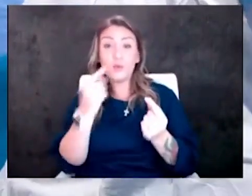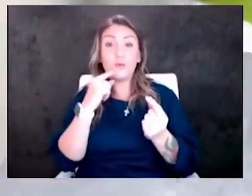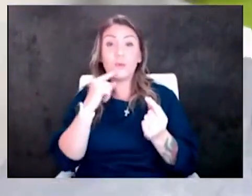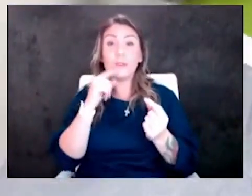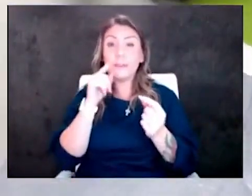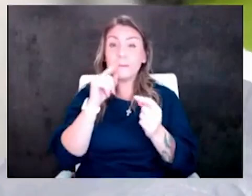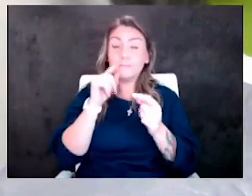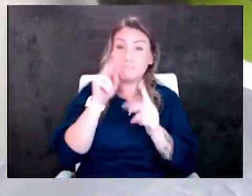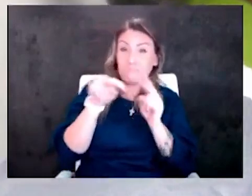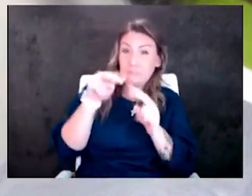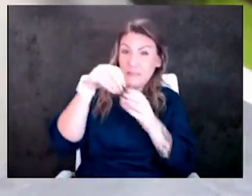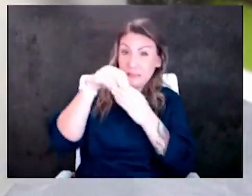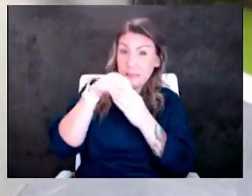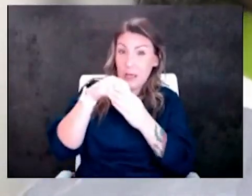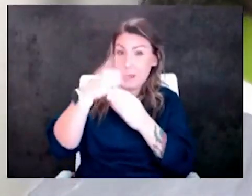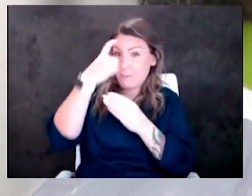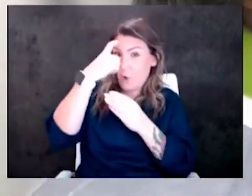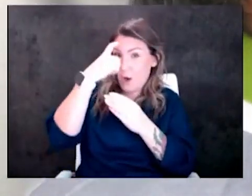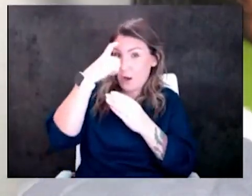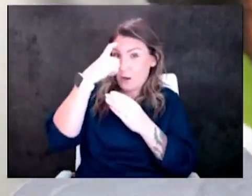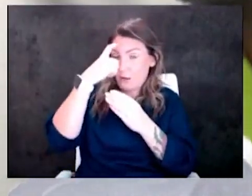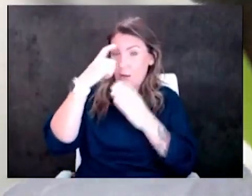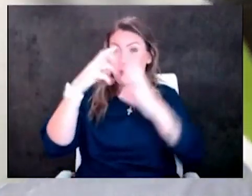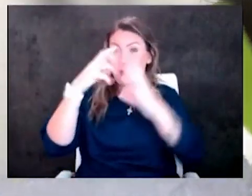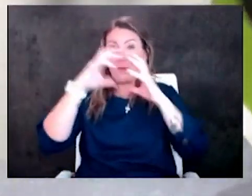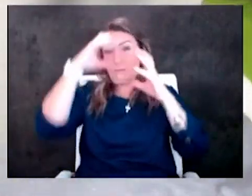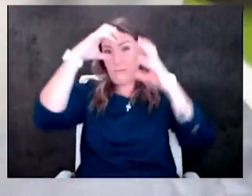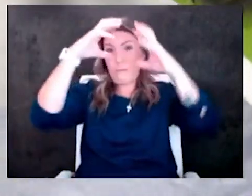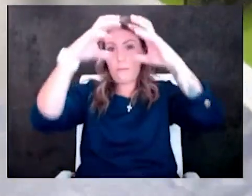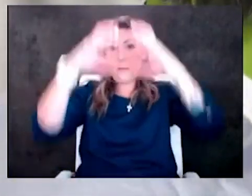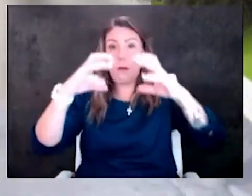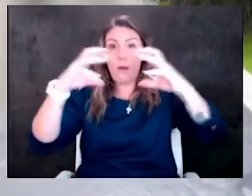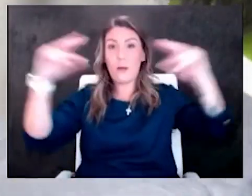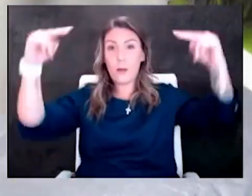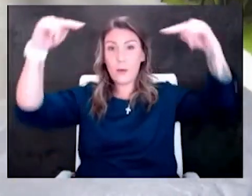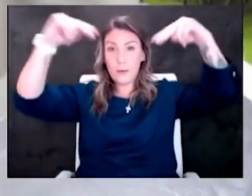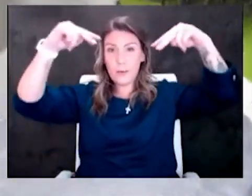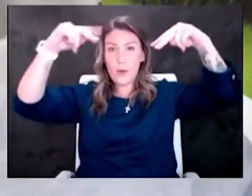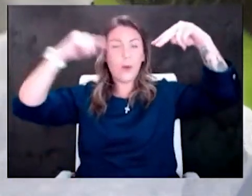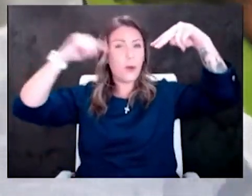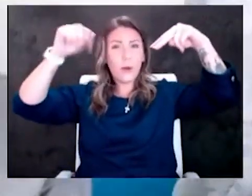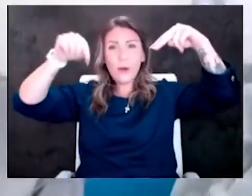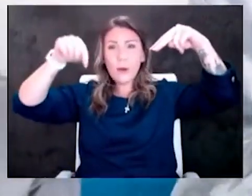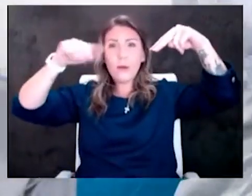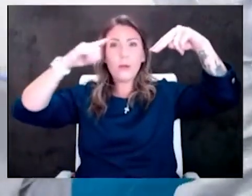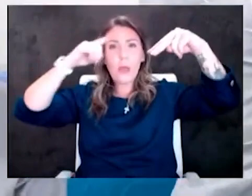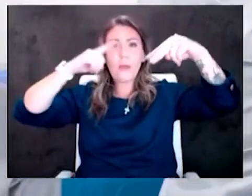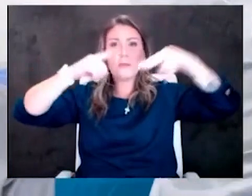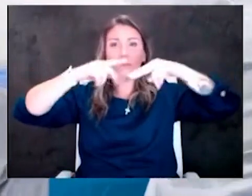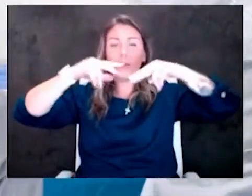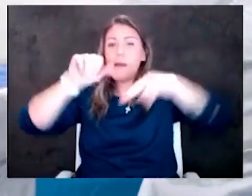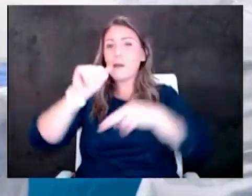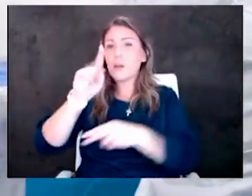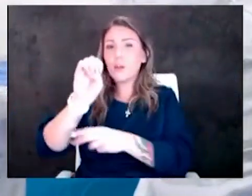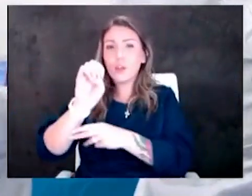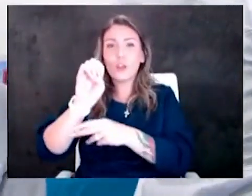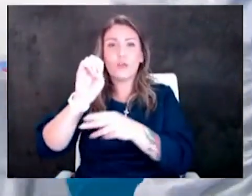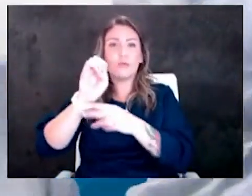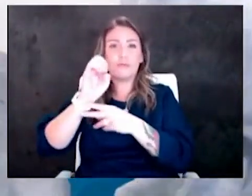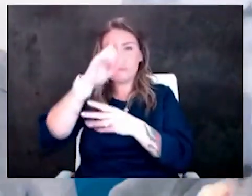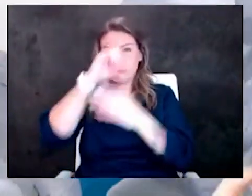job. So if you're talking about an acute stroke, we are navigating small instruments